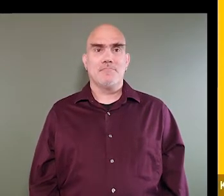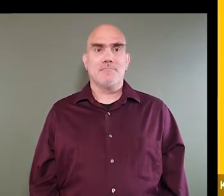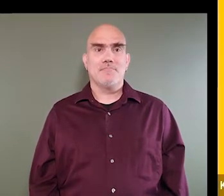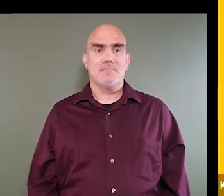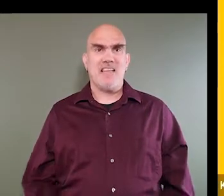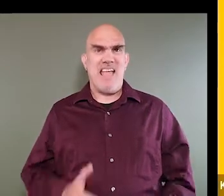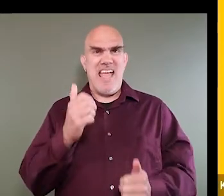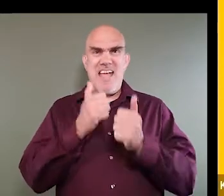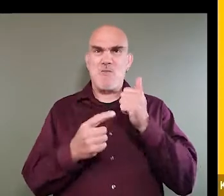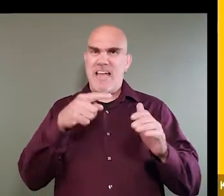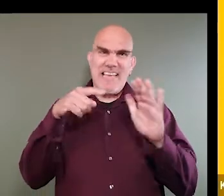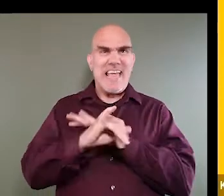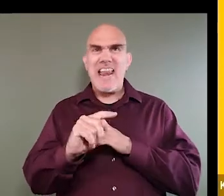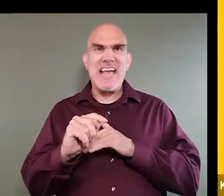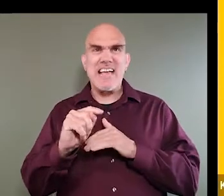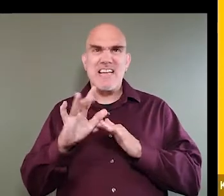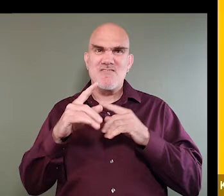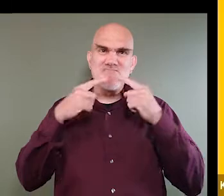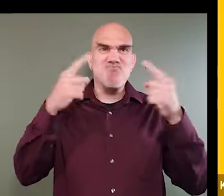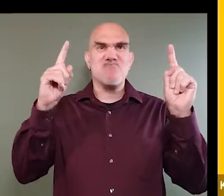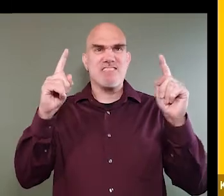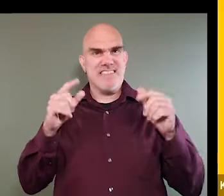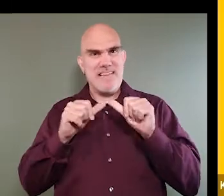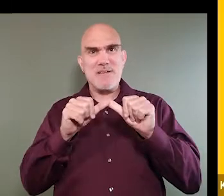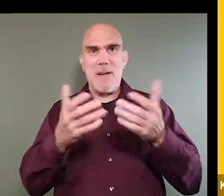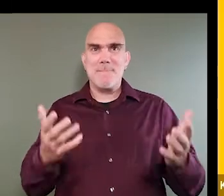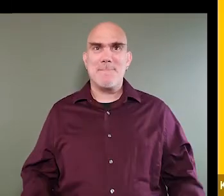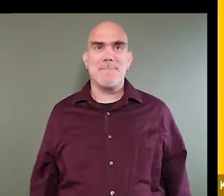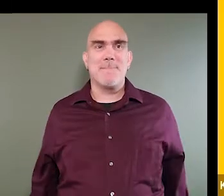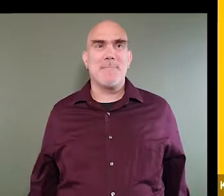Everybody's killing it. Keep it up.